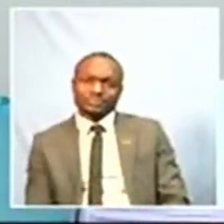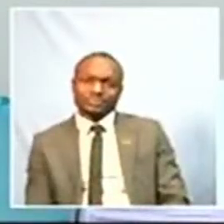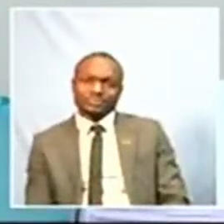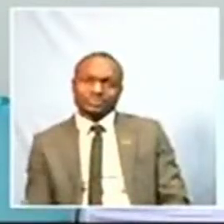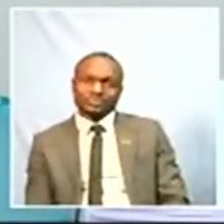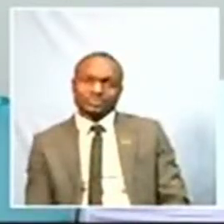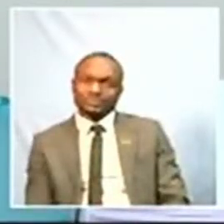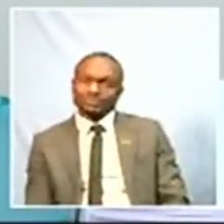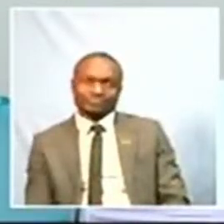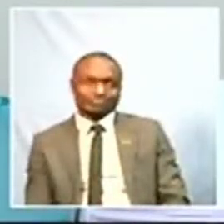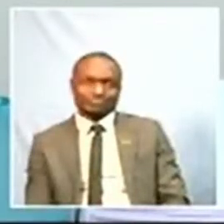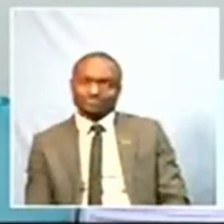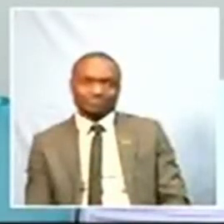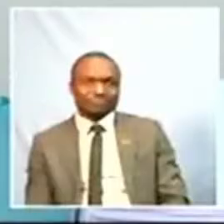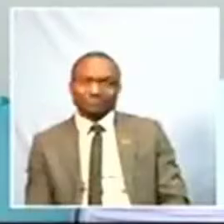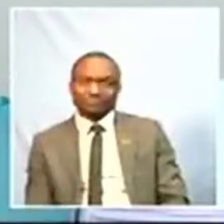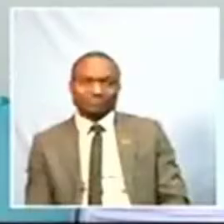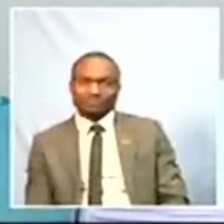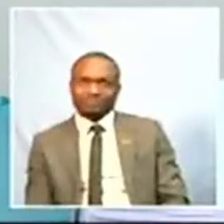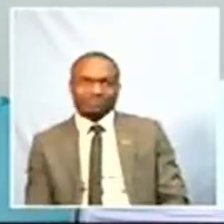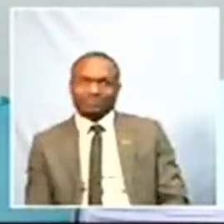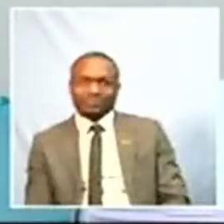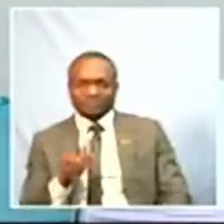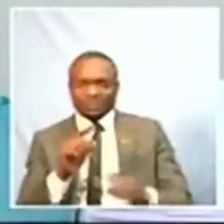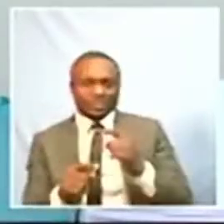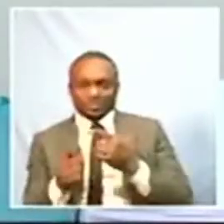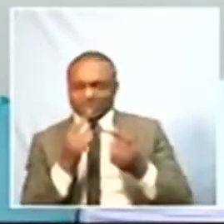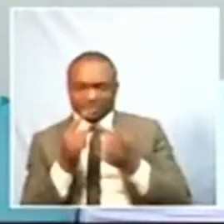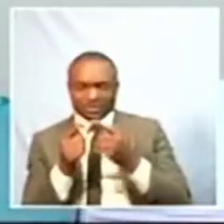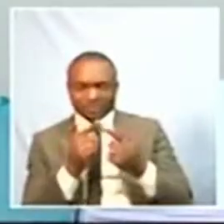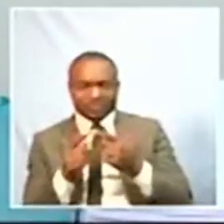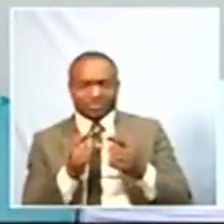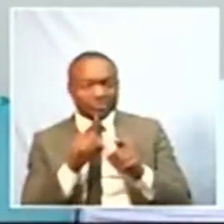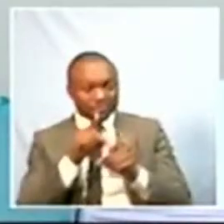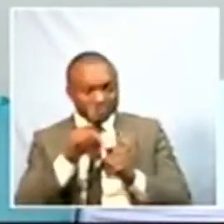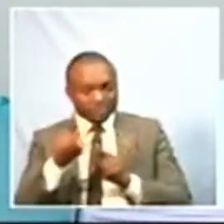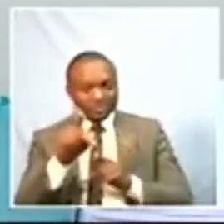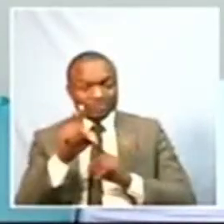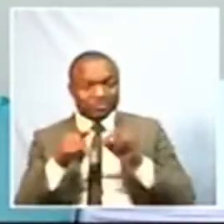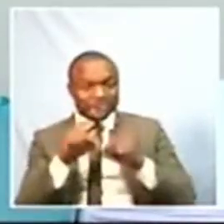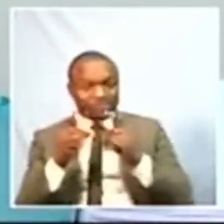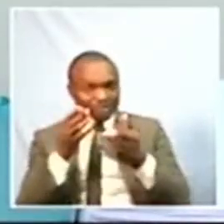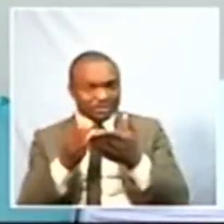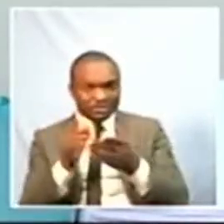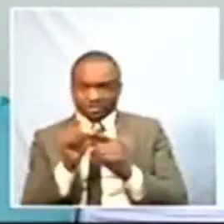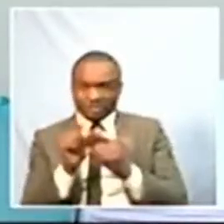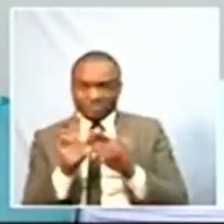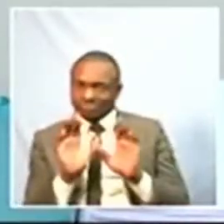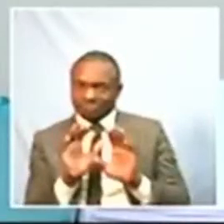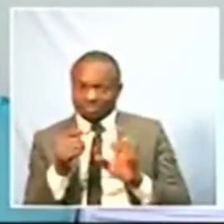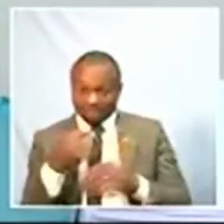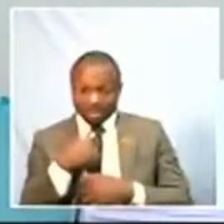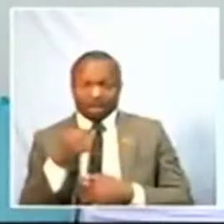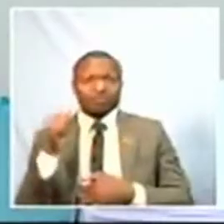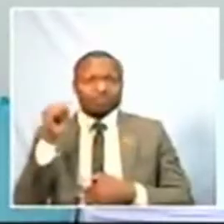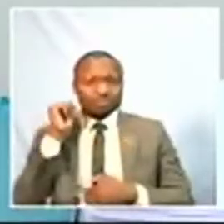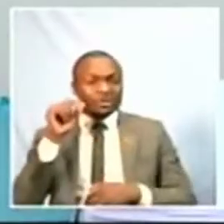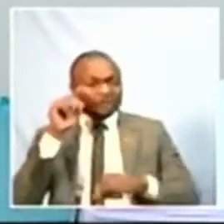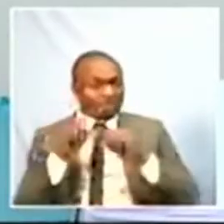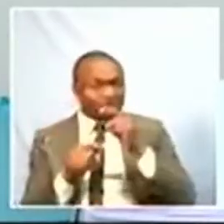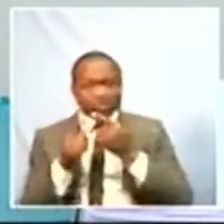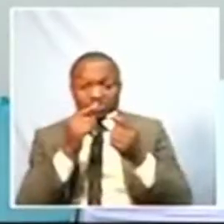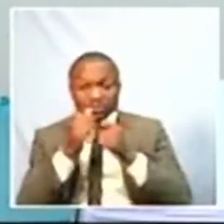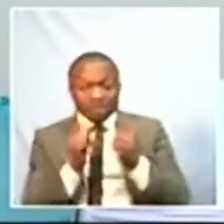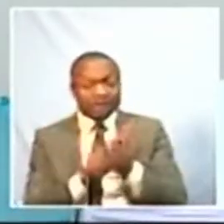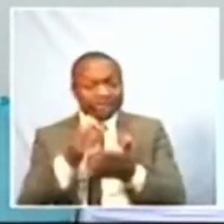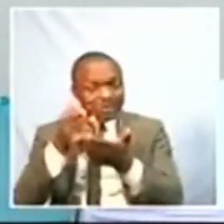We are not supposed to be talking to professionals those words. No, I refuse. We can't be talking